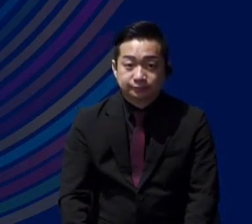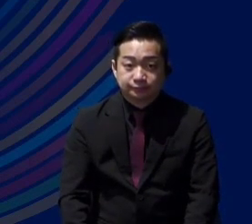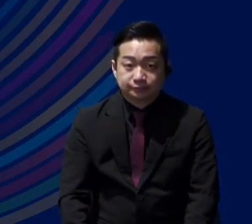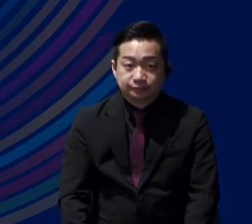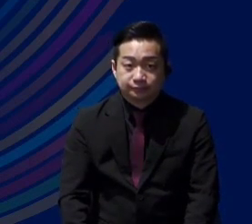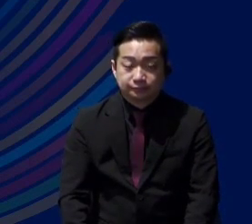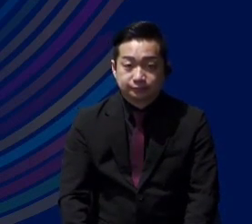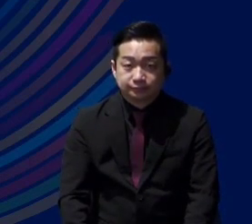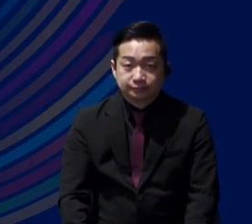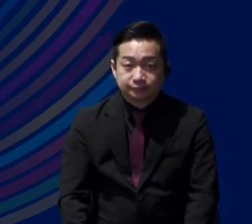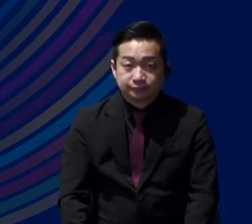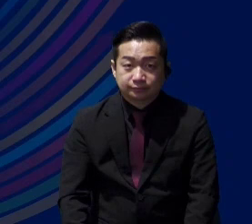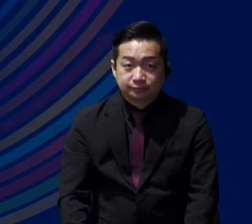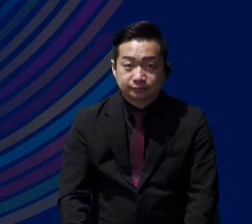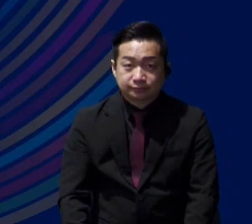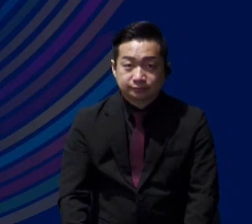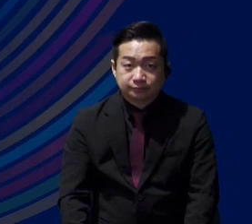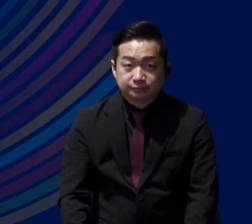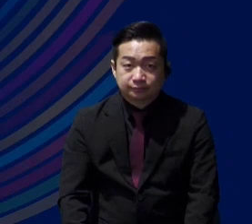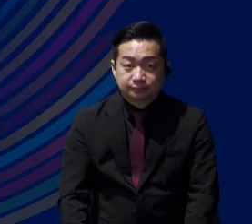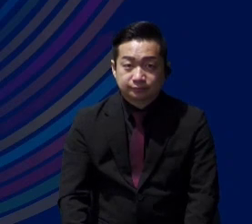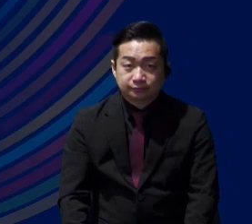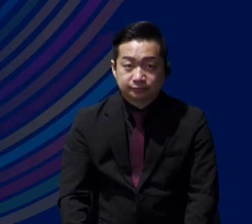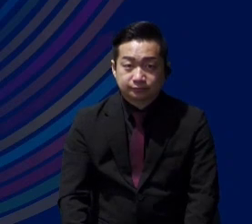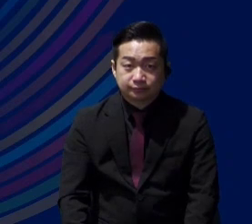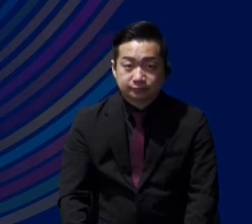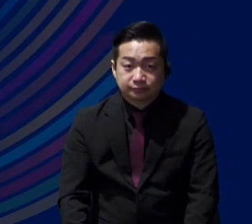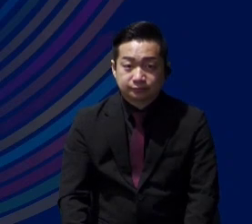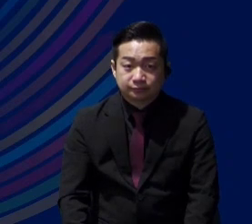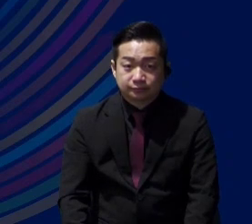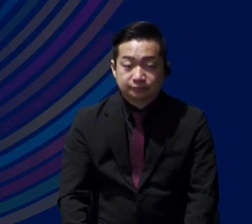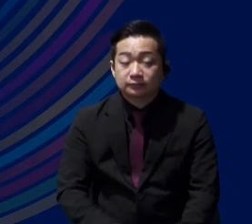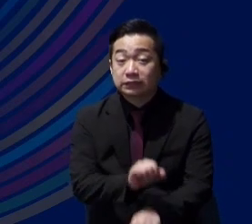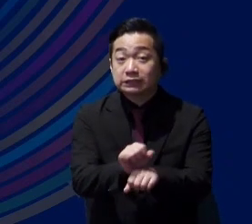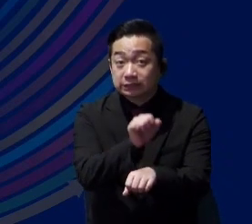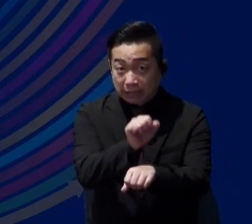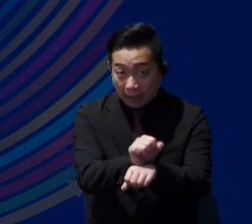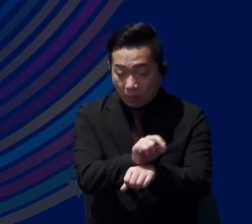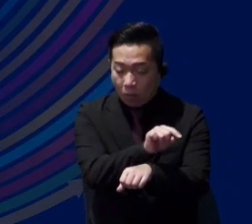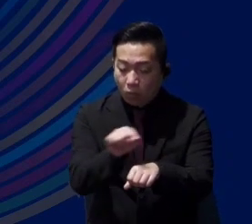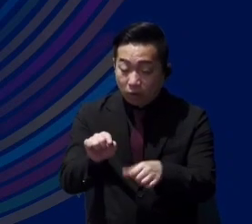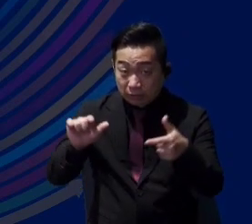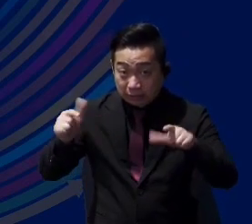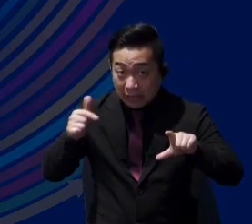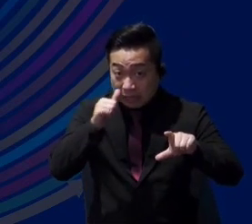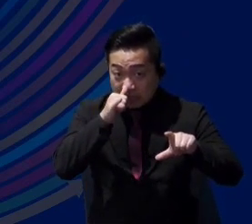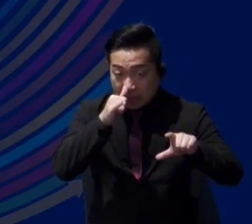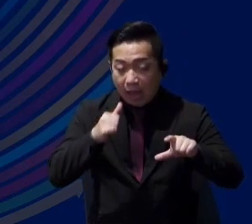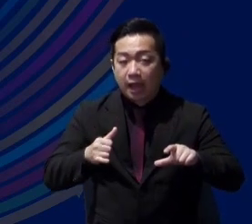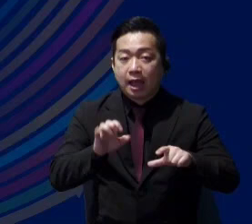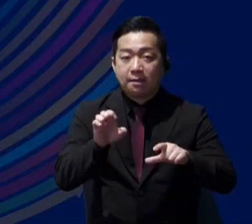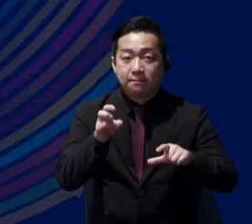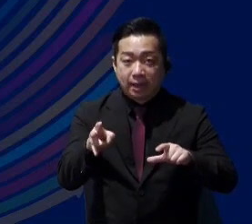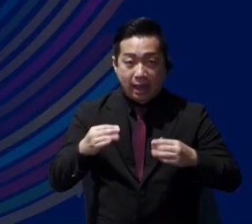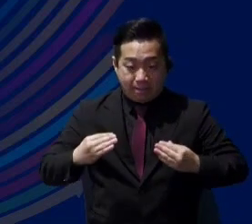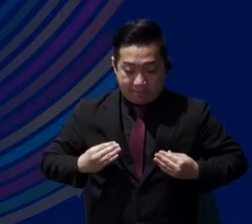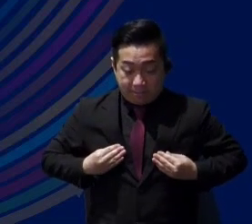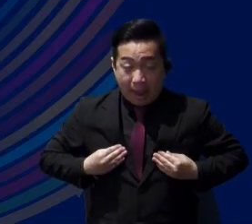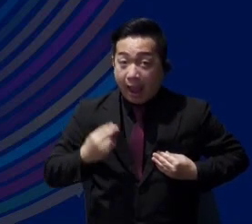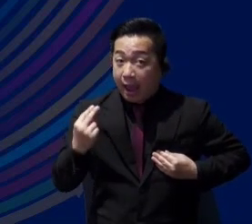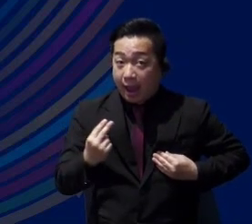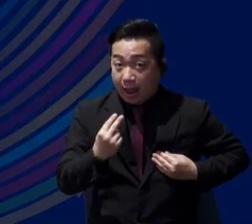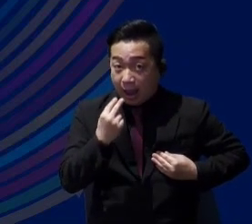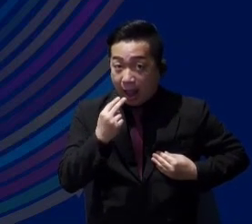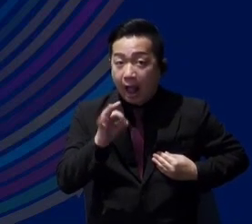Singapore. Lung cancer, you can see number in the Japan